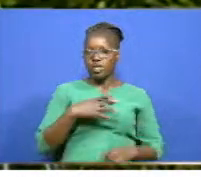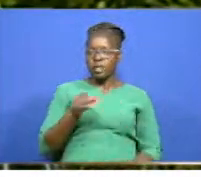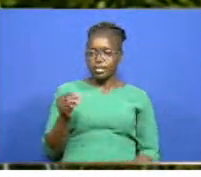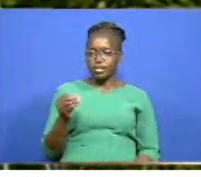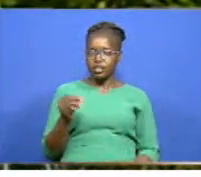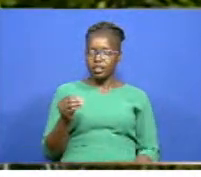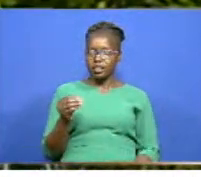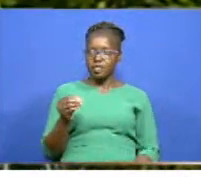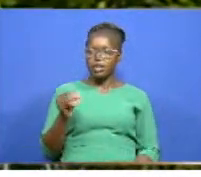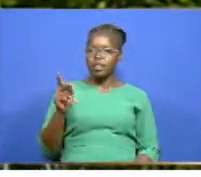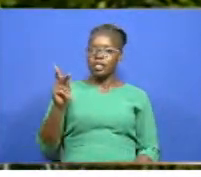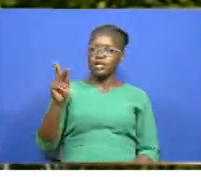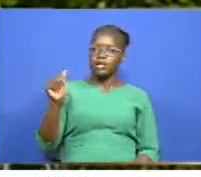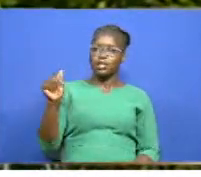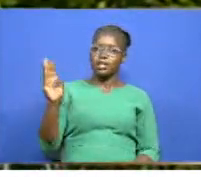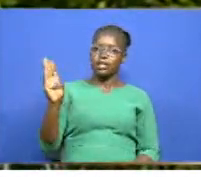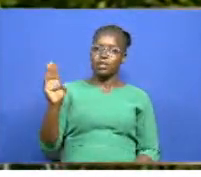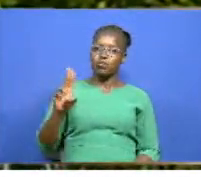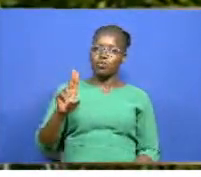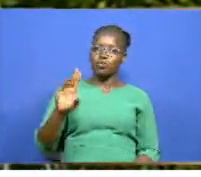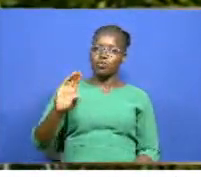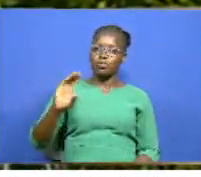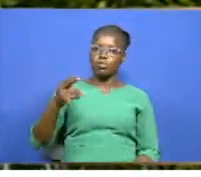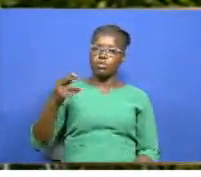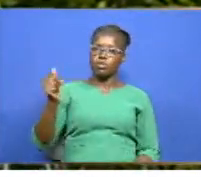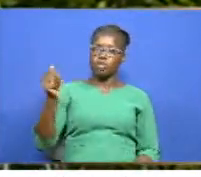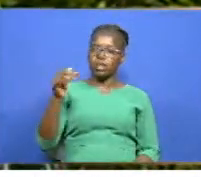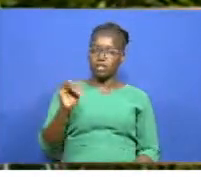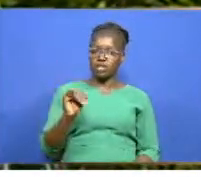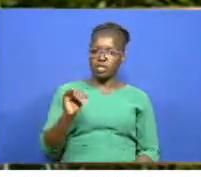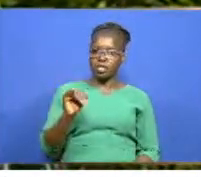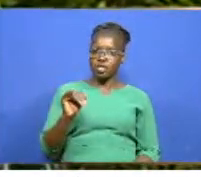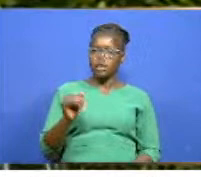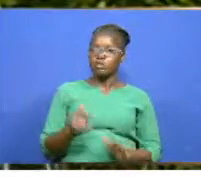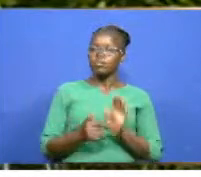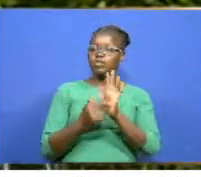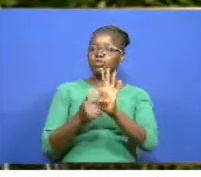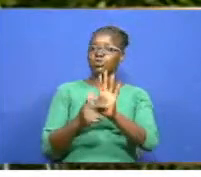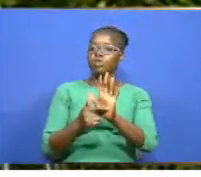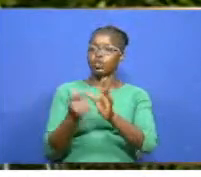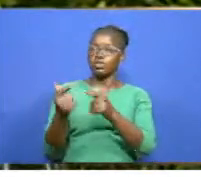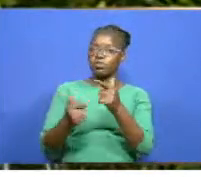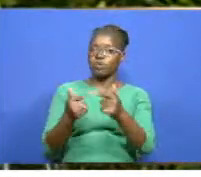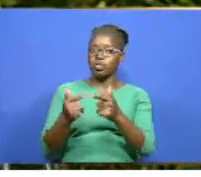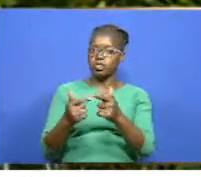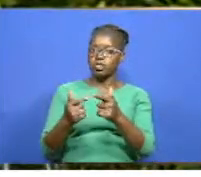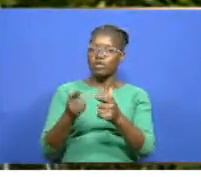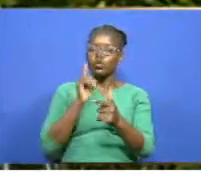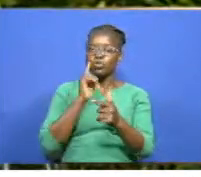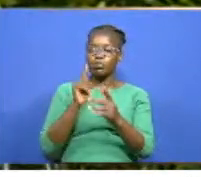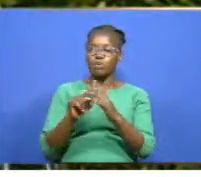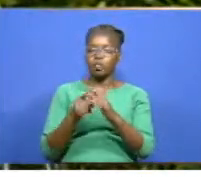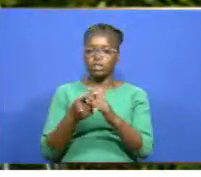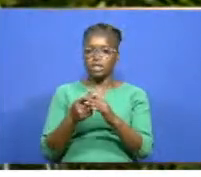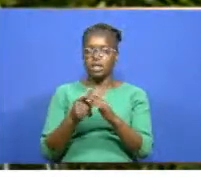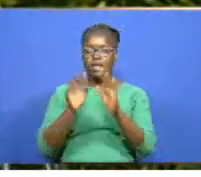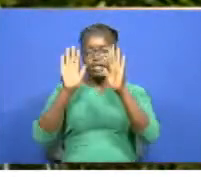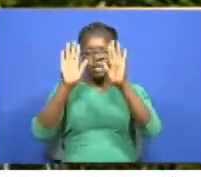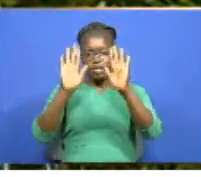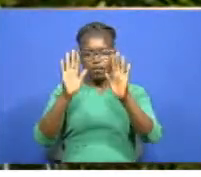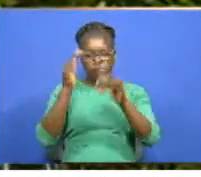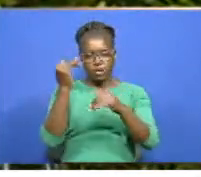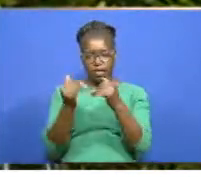in Kabuchai shall be reflected in the process that starts tomorrow. The campaigns are